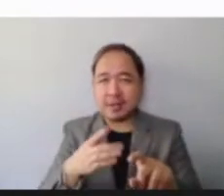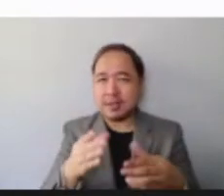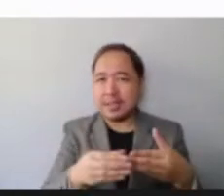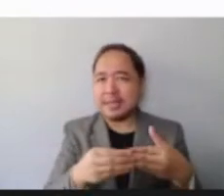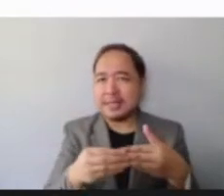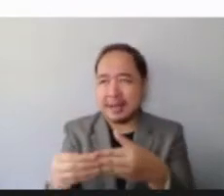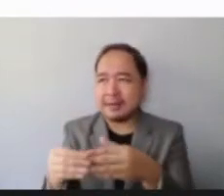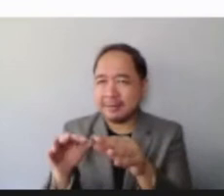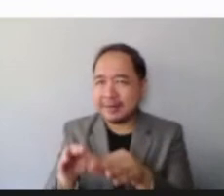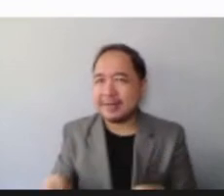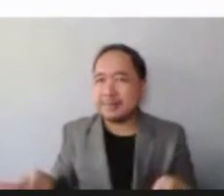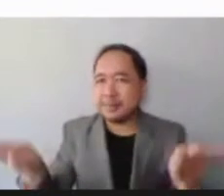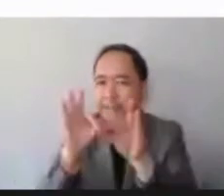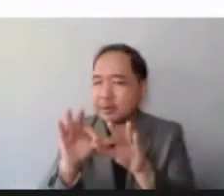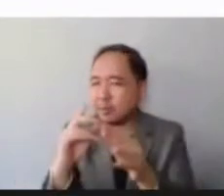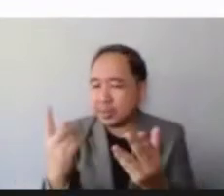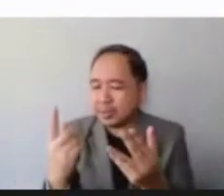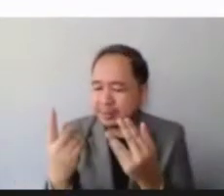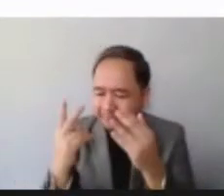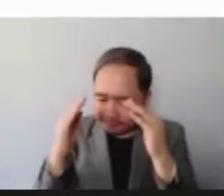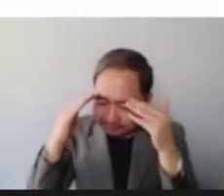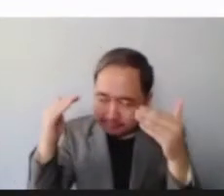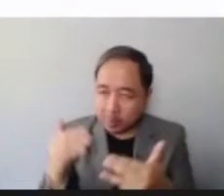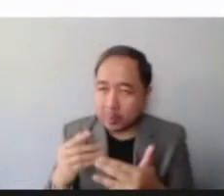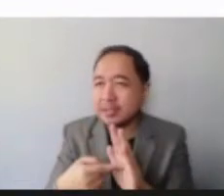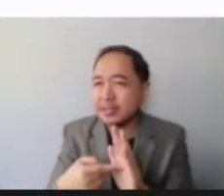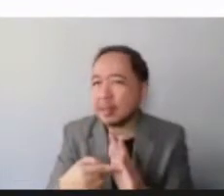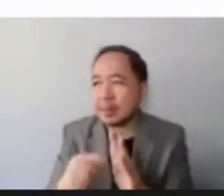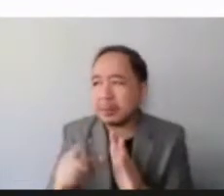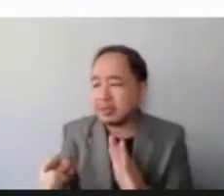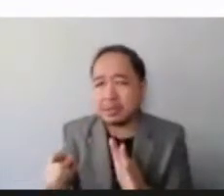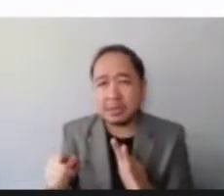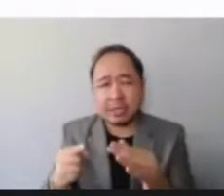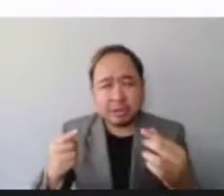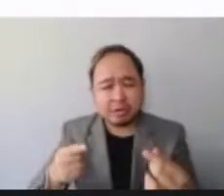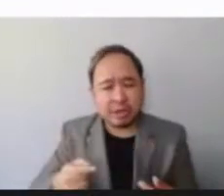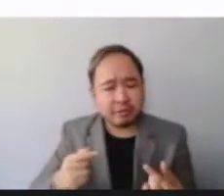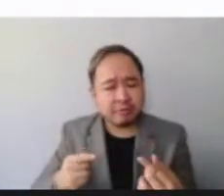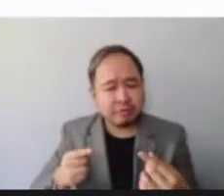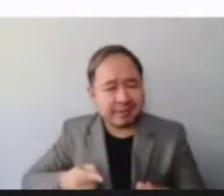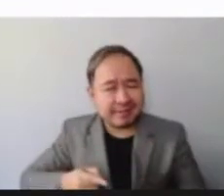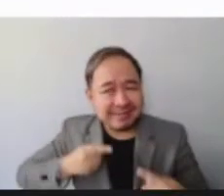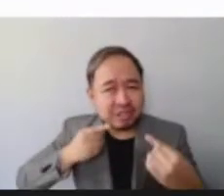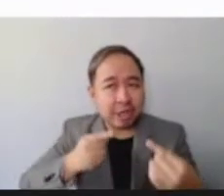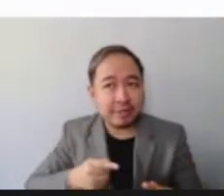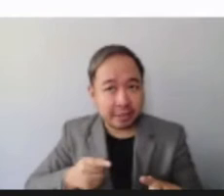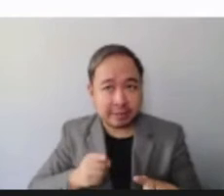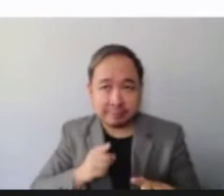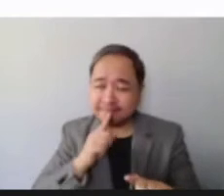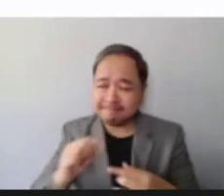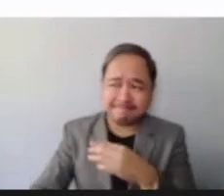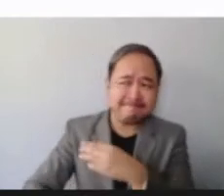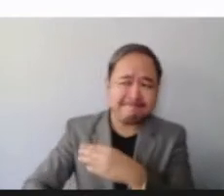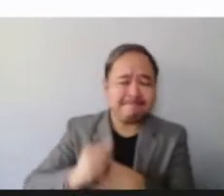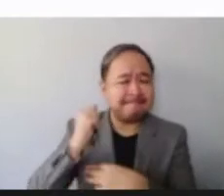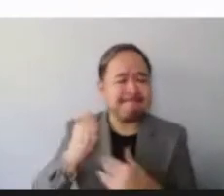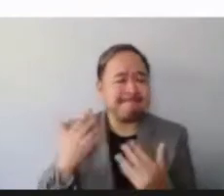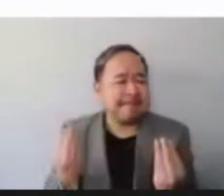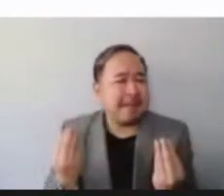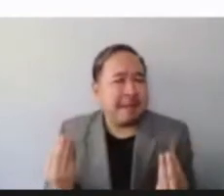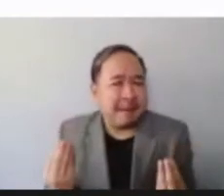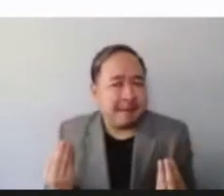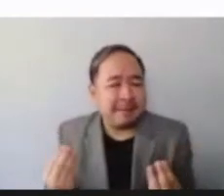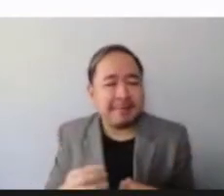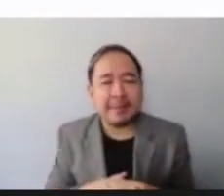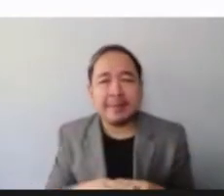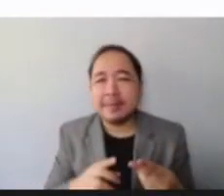example how concerning are the challenges and there is a clear message that is being